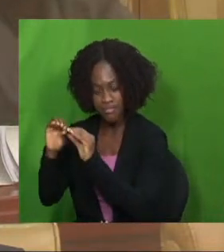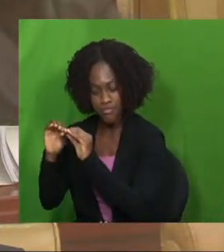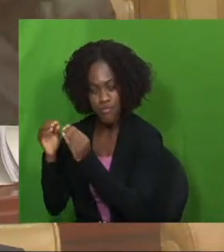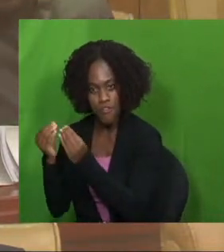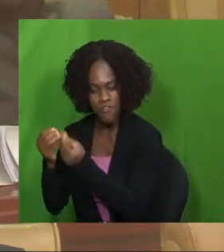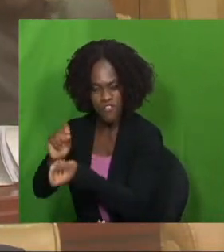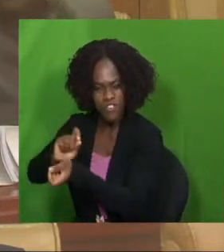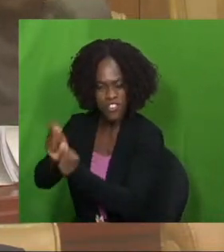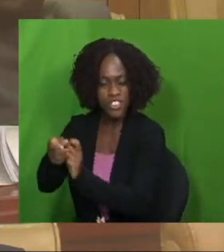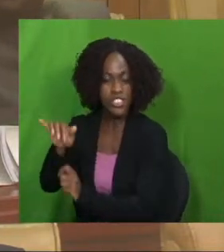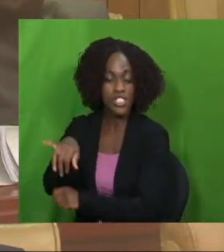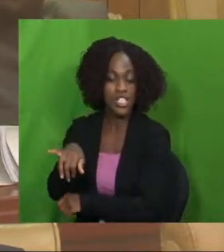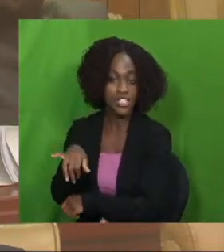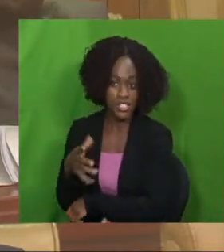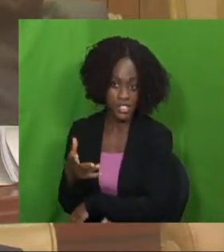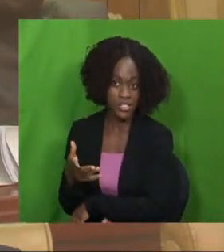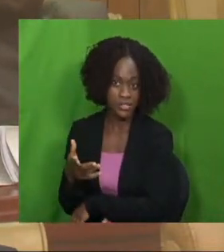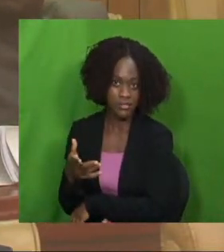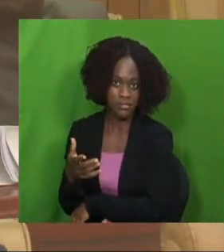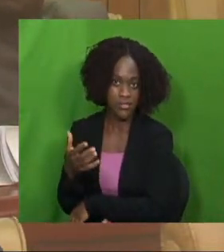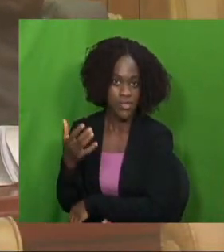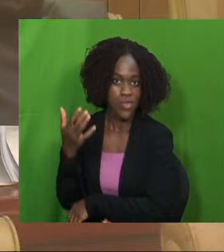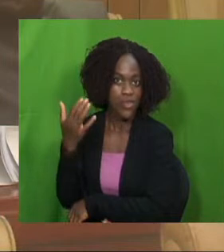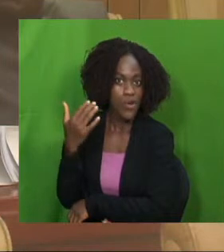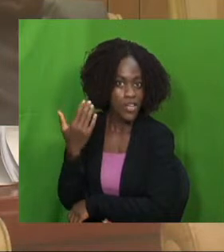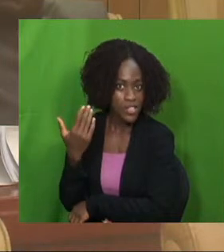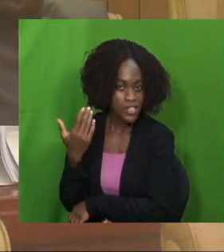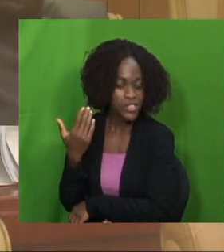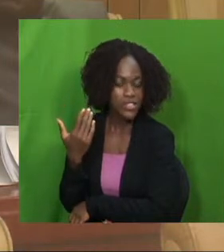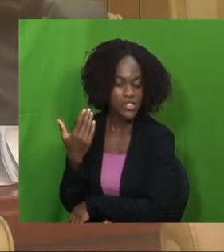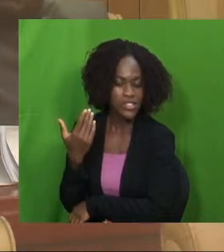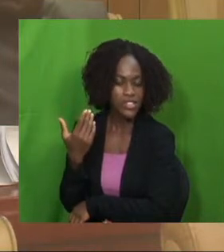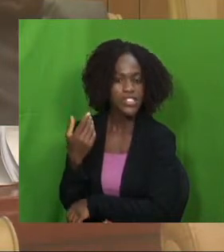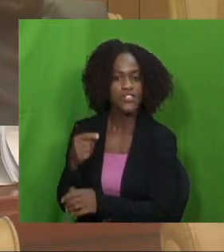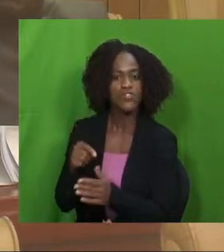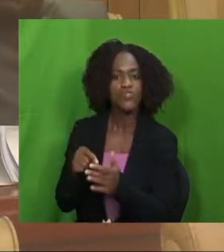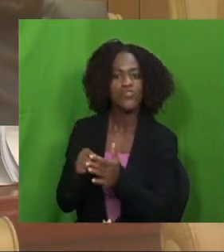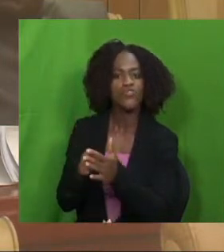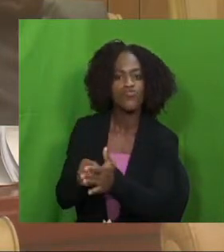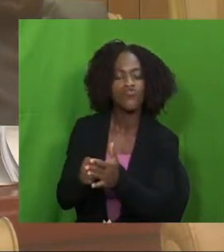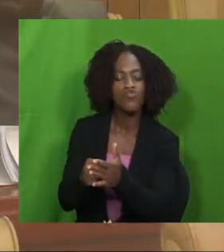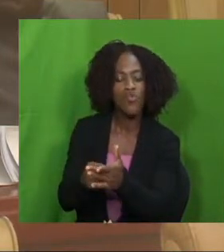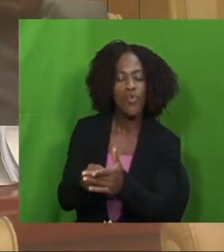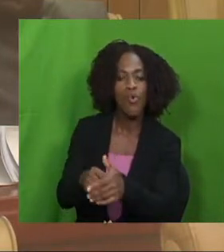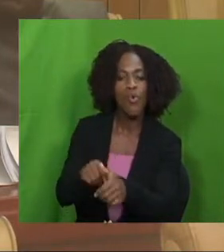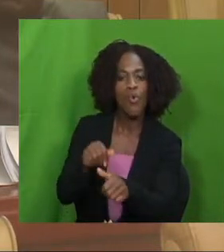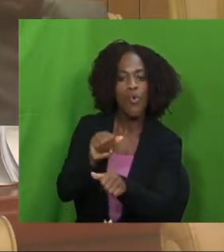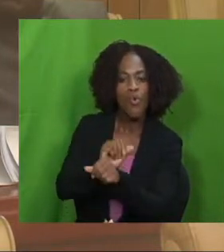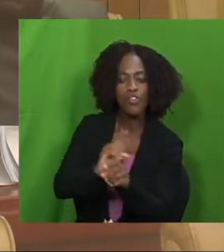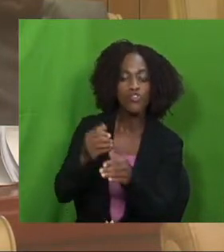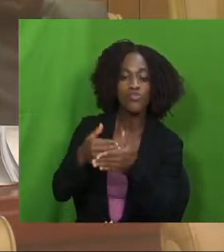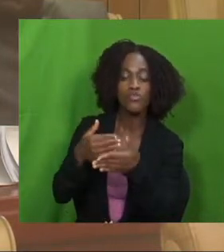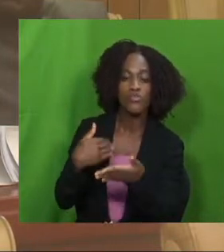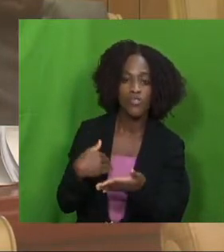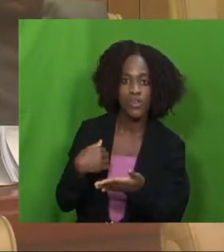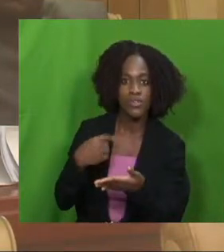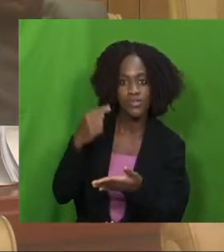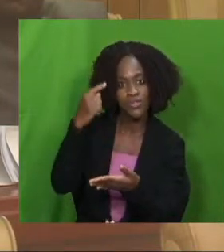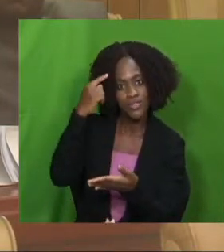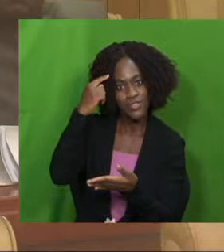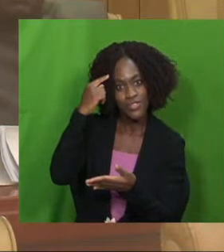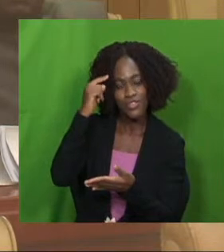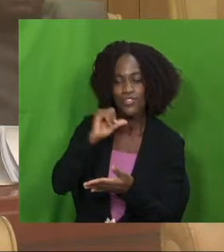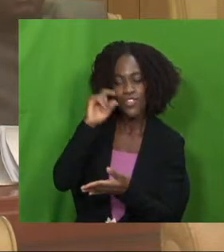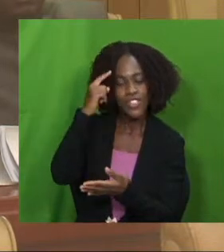the symbol suggests a repeat of the previous designation. And I don't think they have two finance